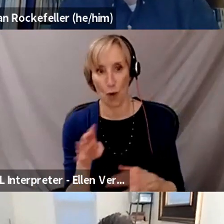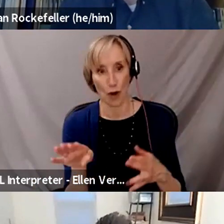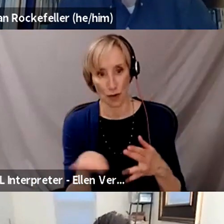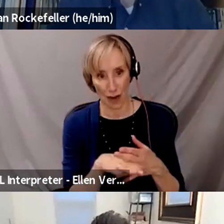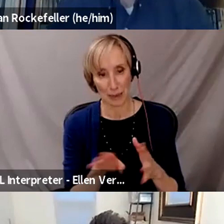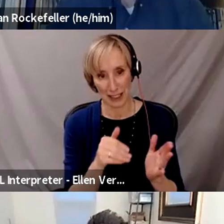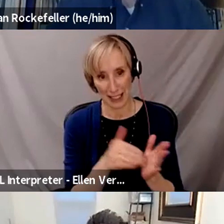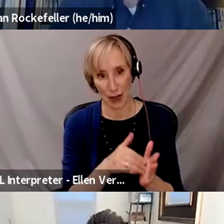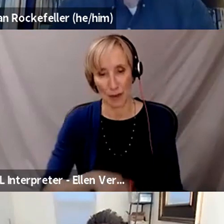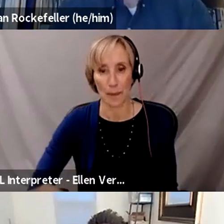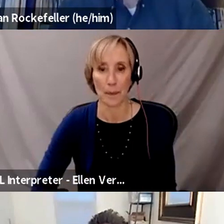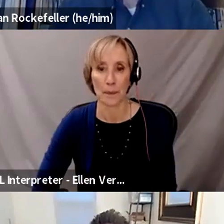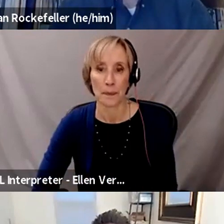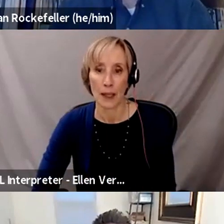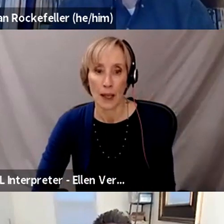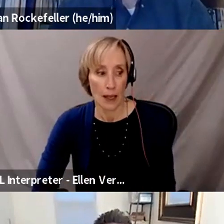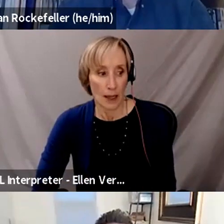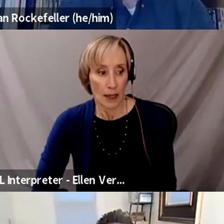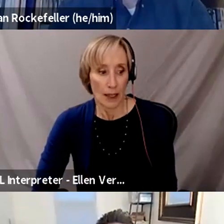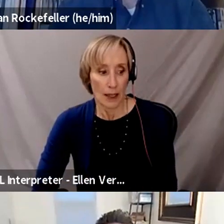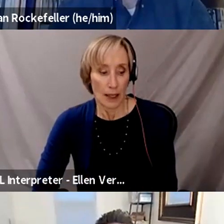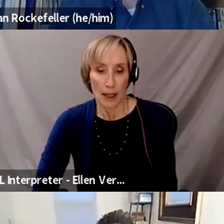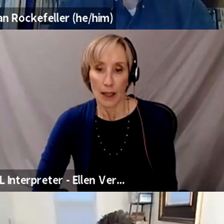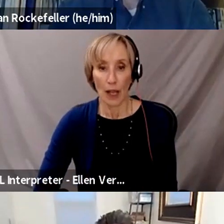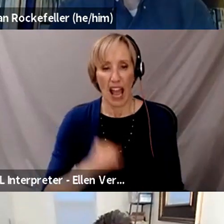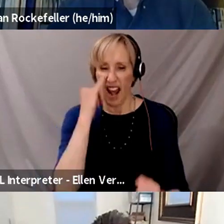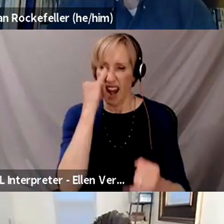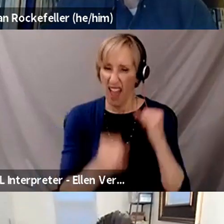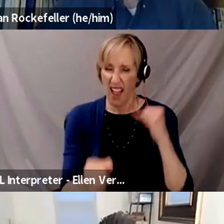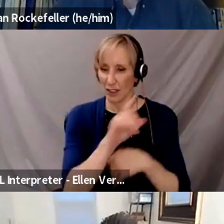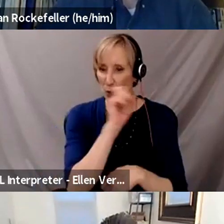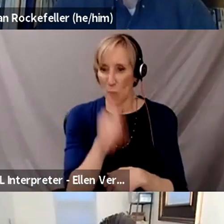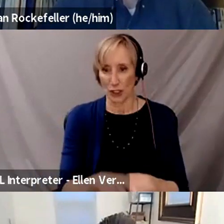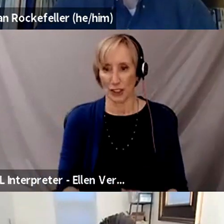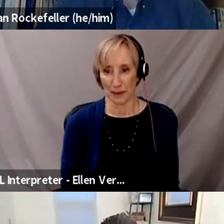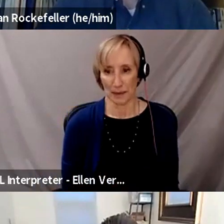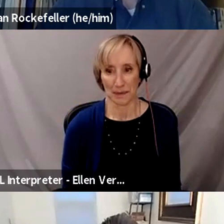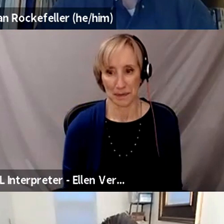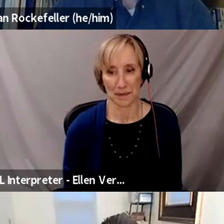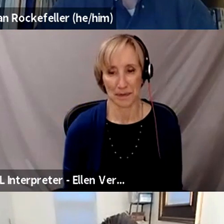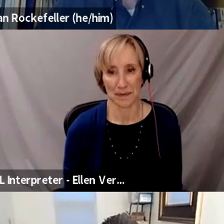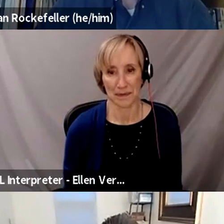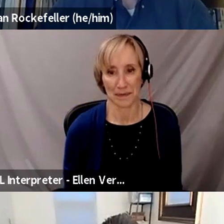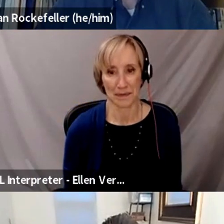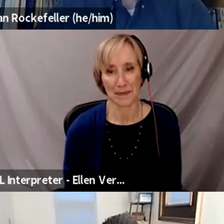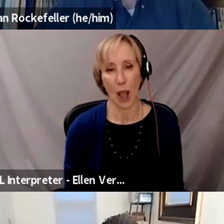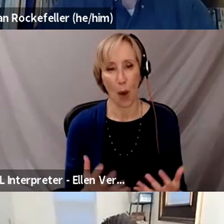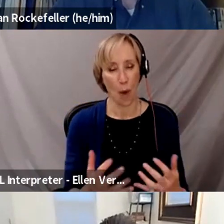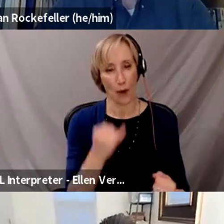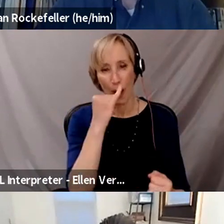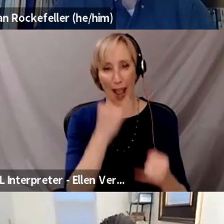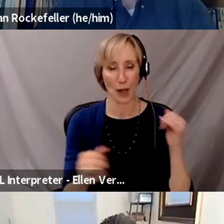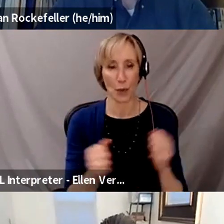Okay. I think this should be the last question because ending on a strength note,